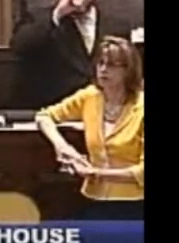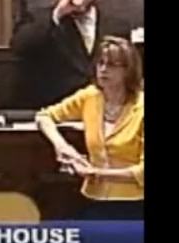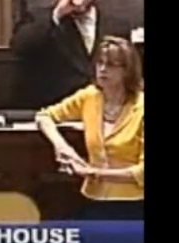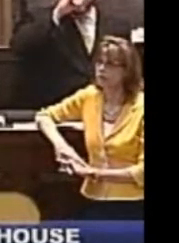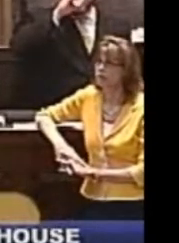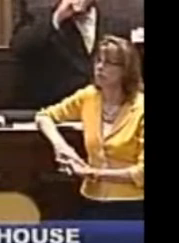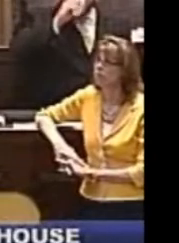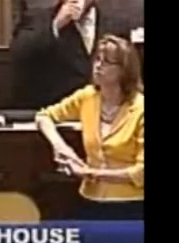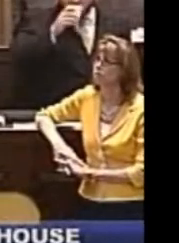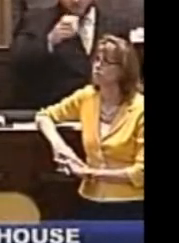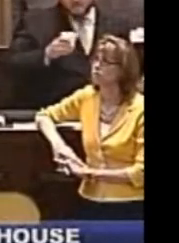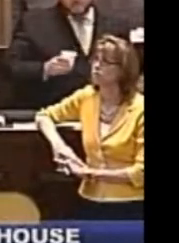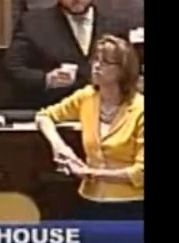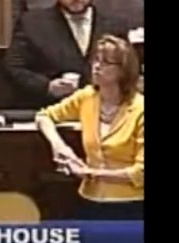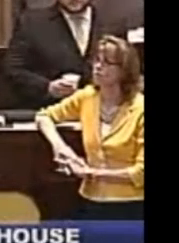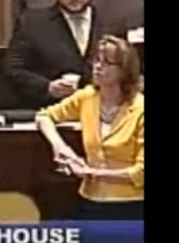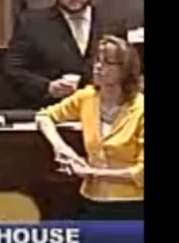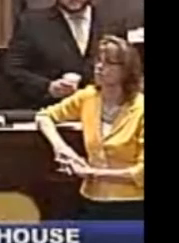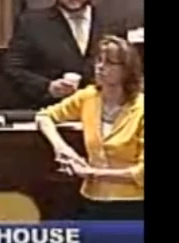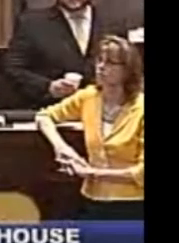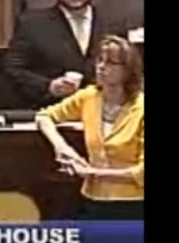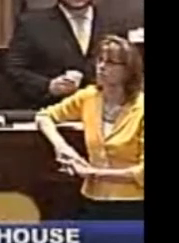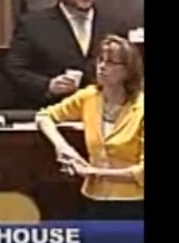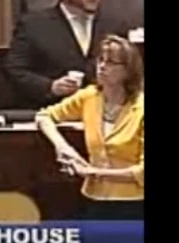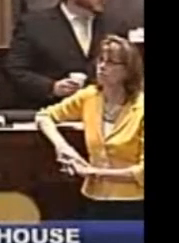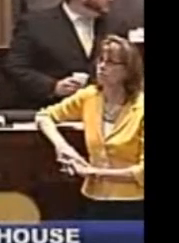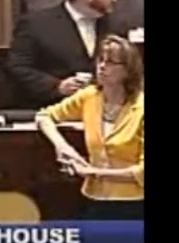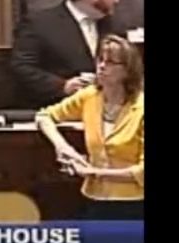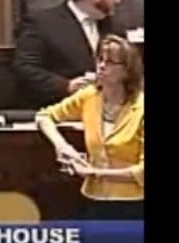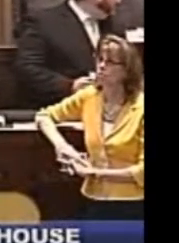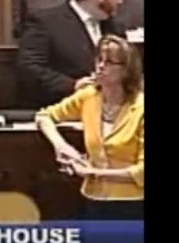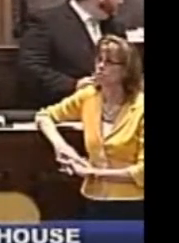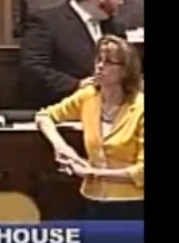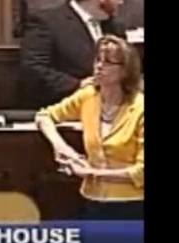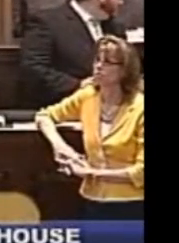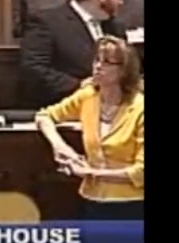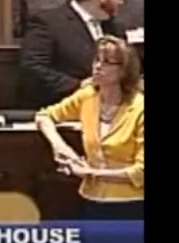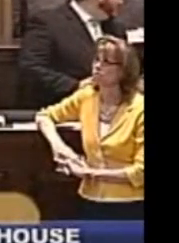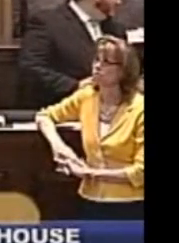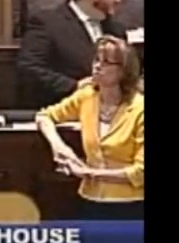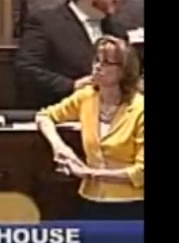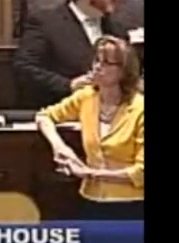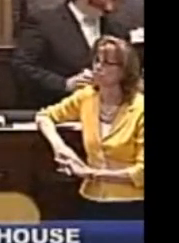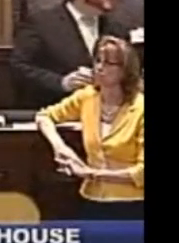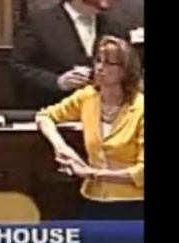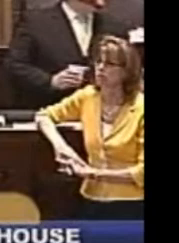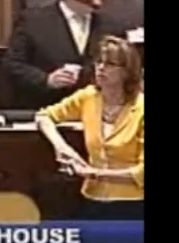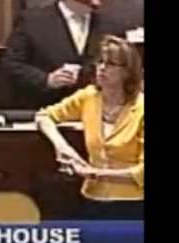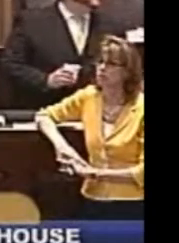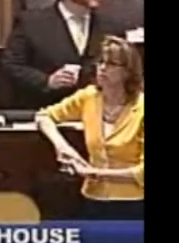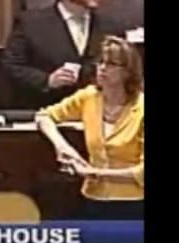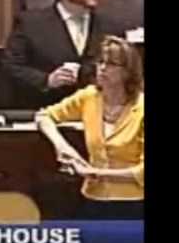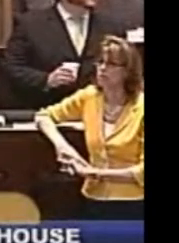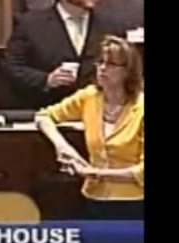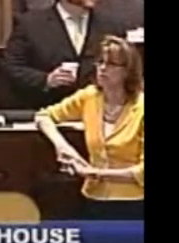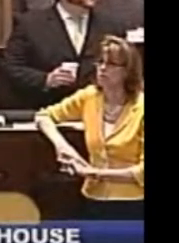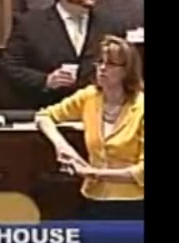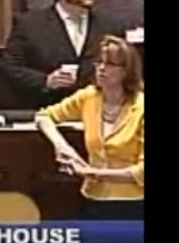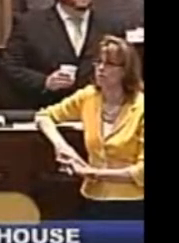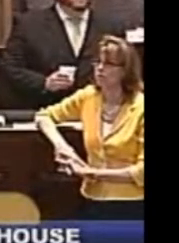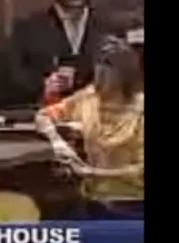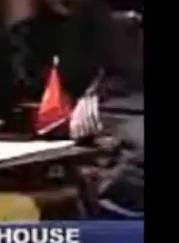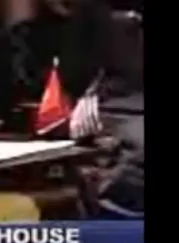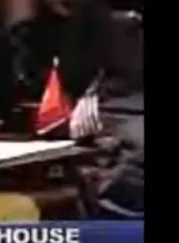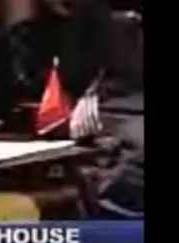careful that we were hitting the target that we were after. And I understand that, and I